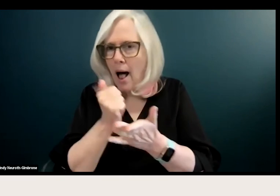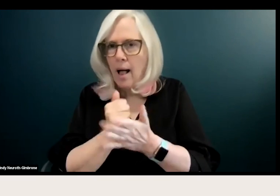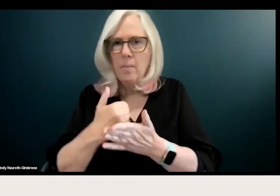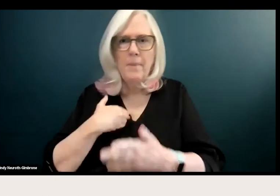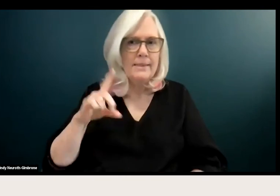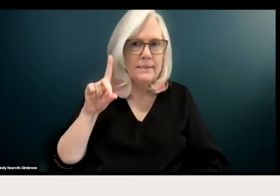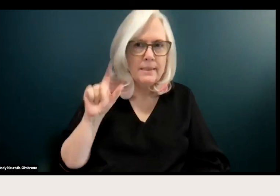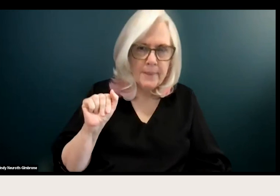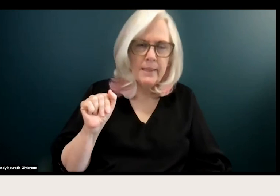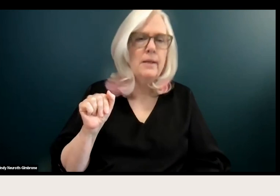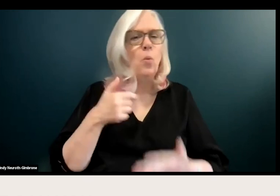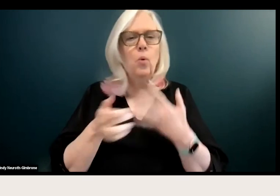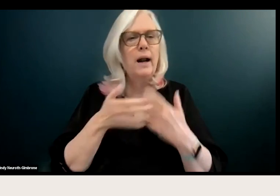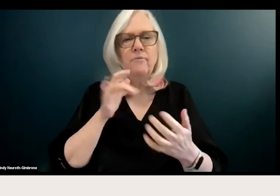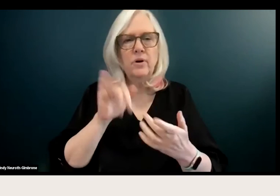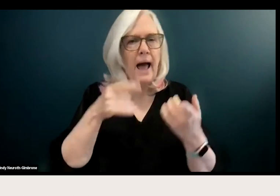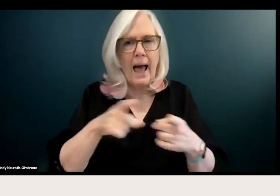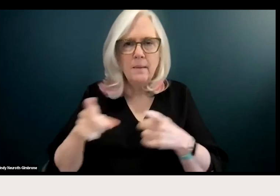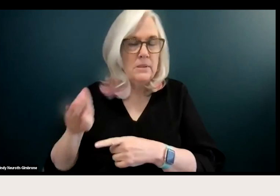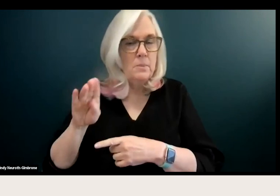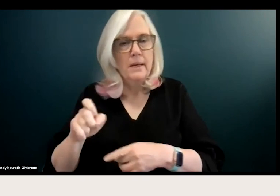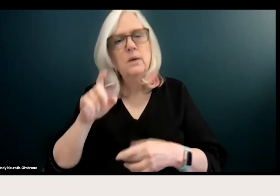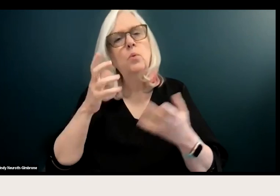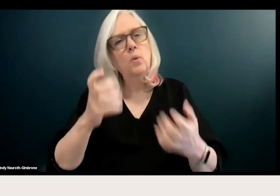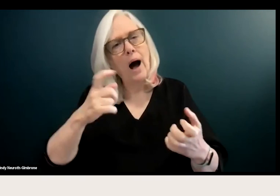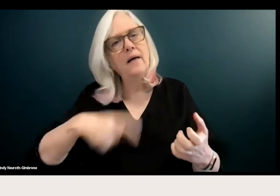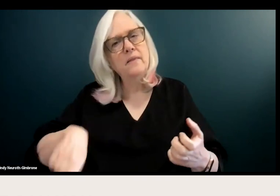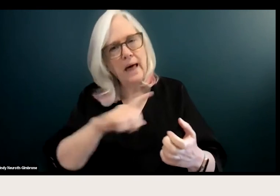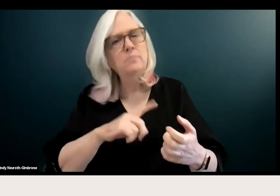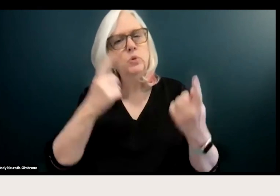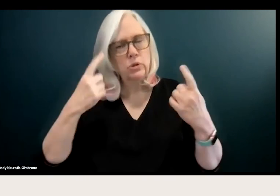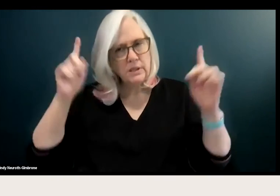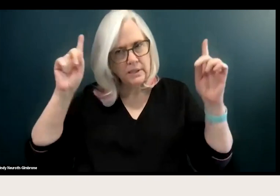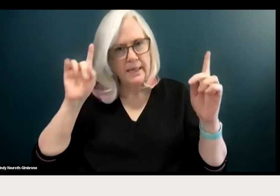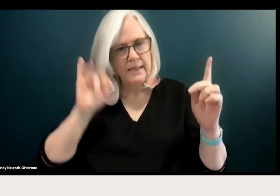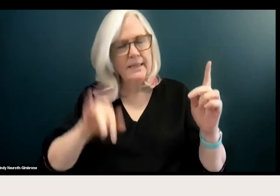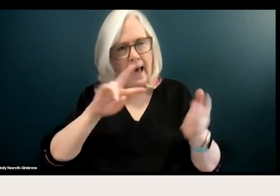we want them to succeed. And to do that, it really has to be all hands on deck.